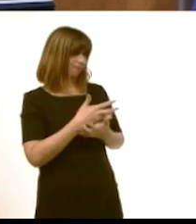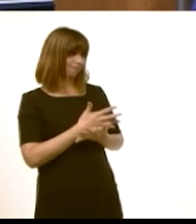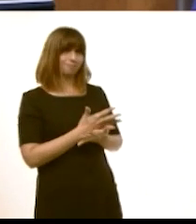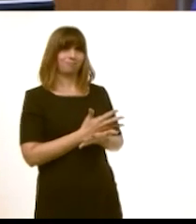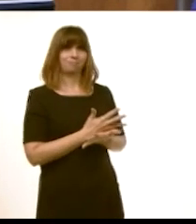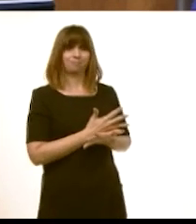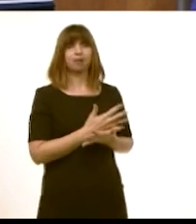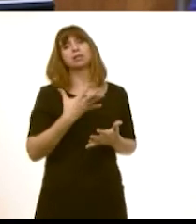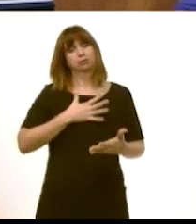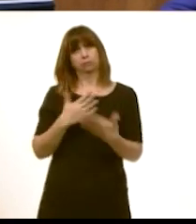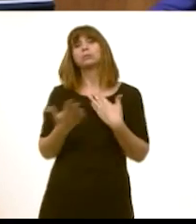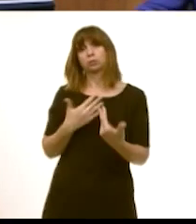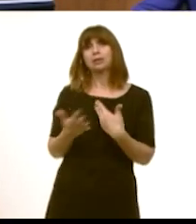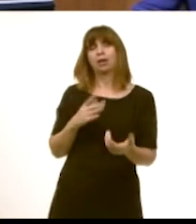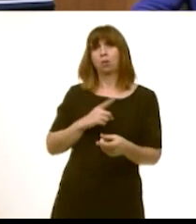issue is addressed,